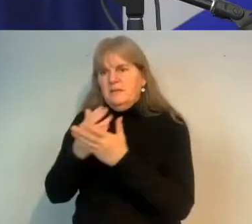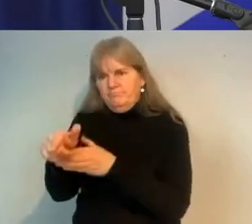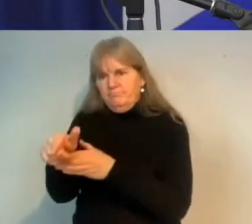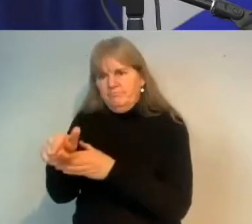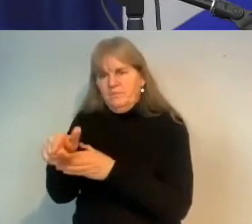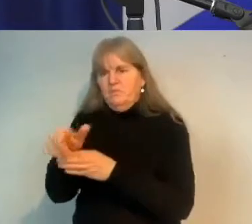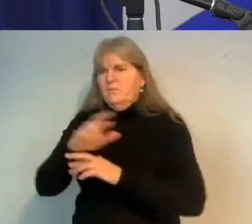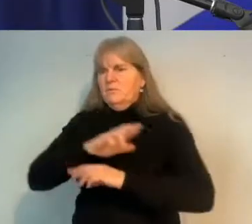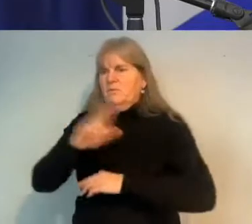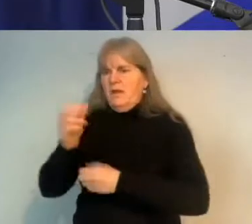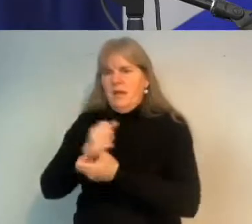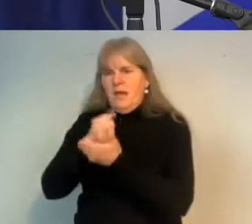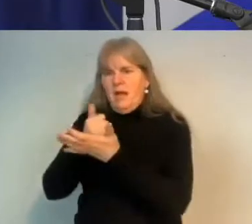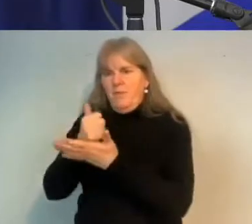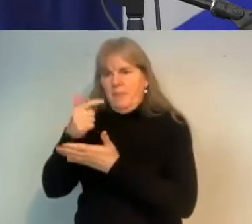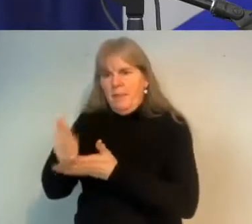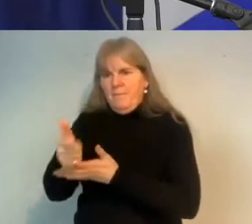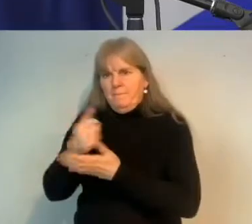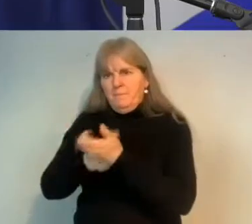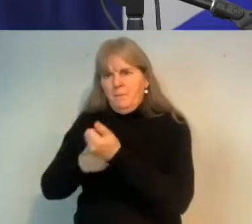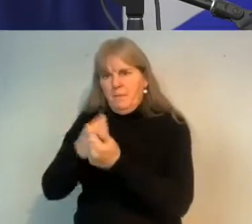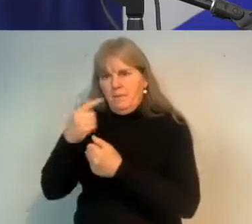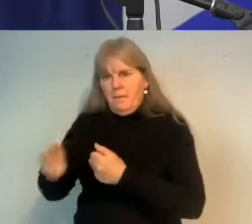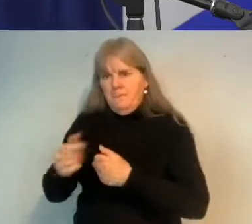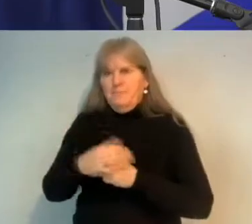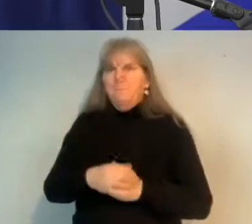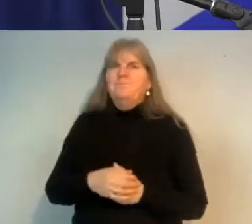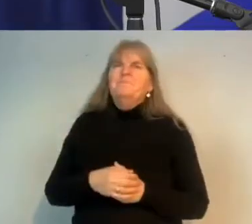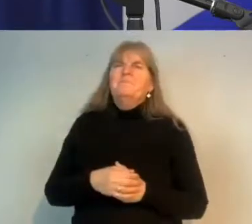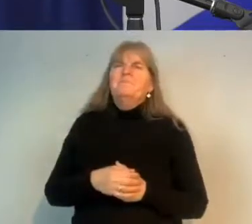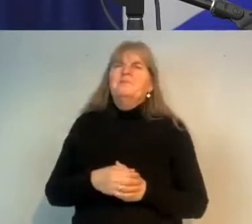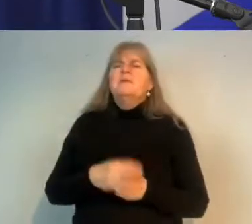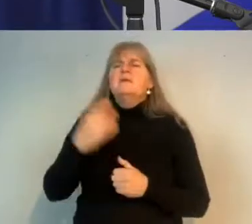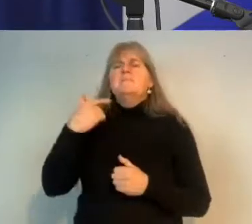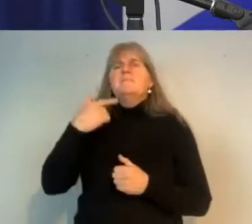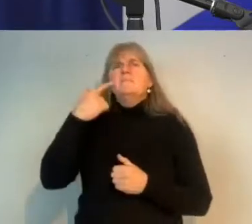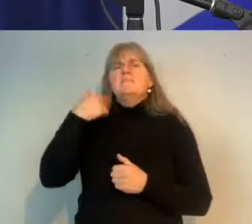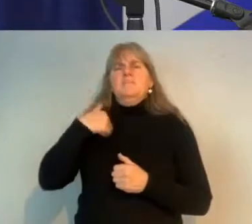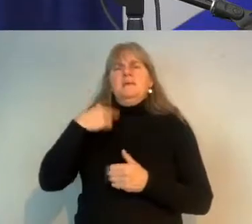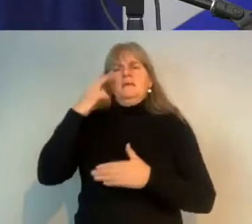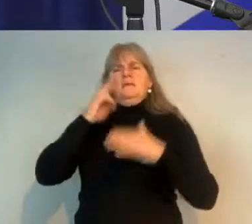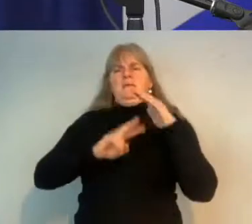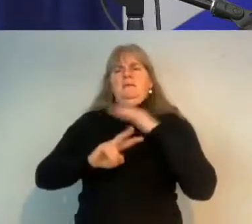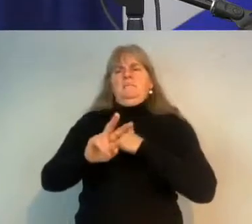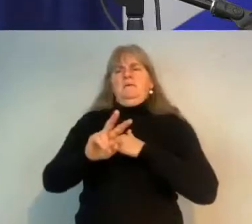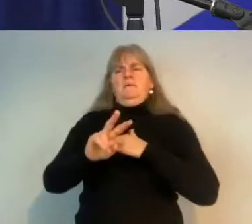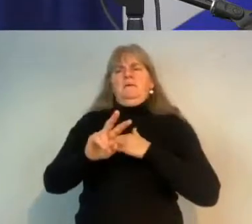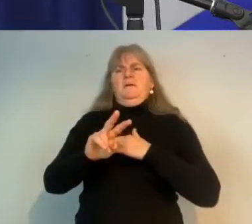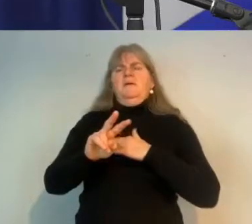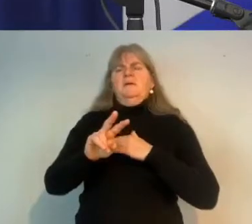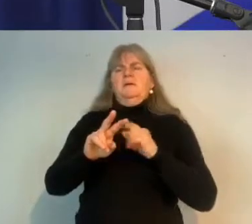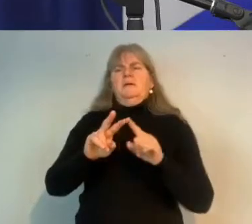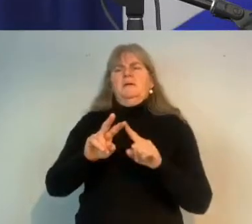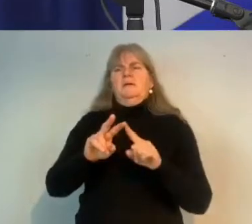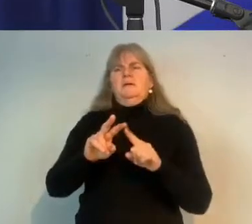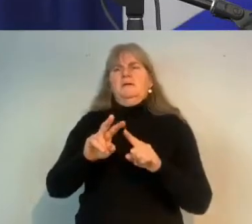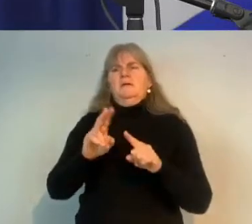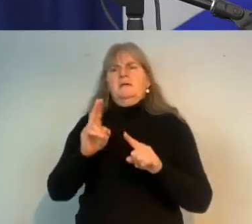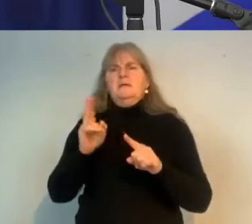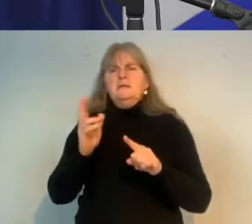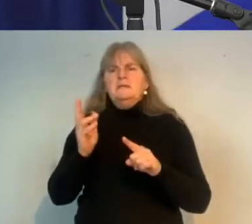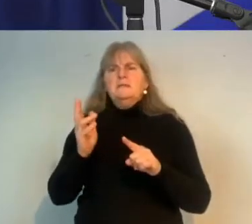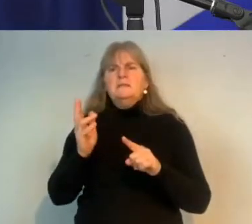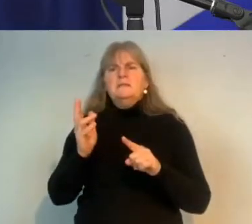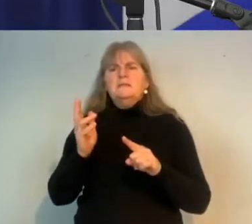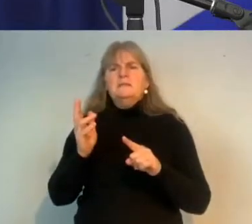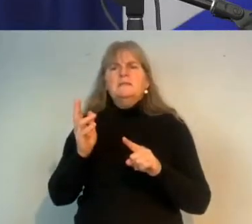those people. This is what I foresee right now. I foresee the days getting longer, and with that, us